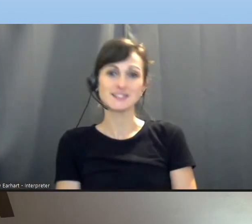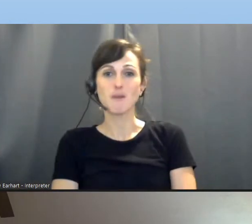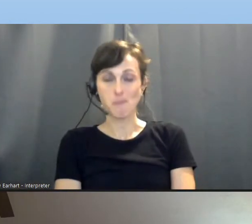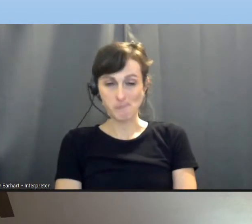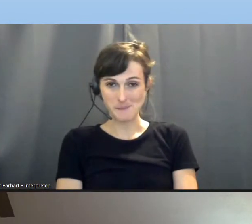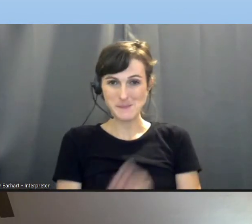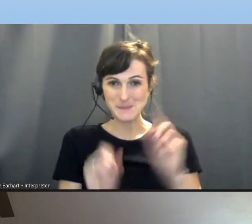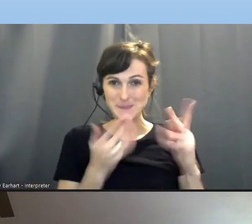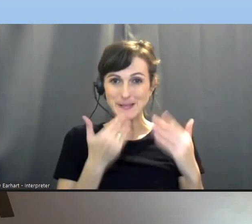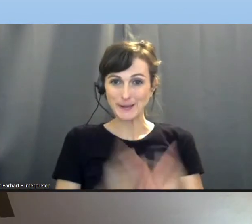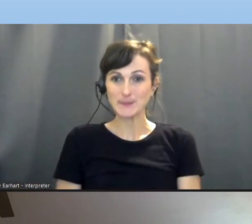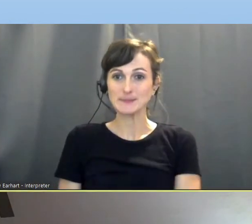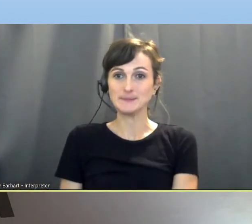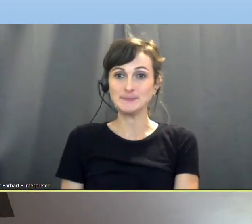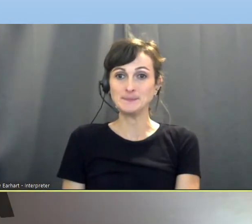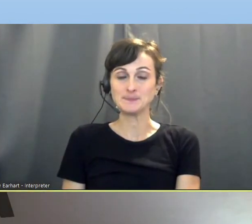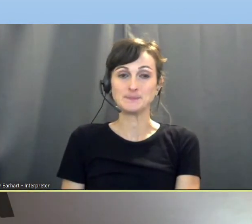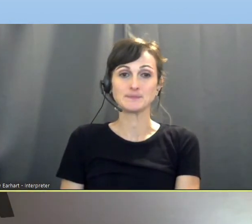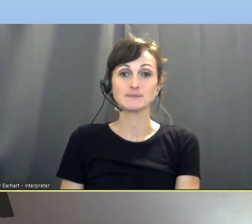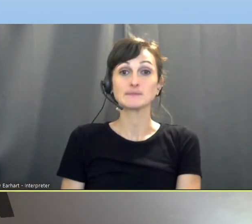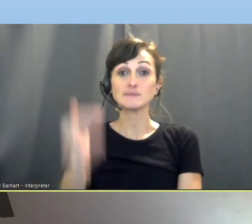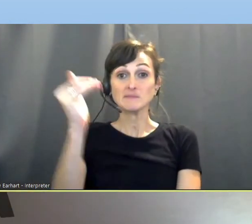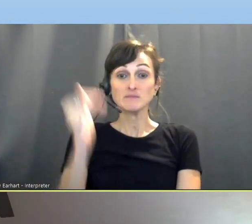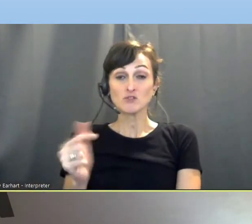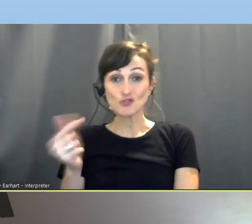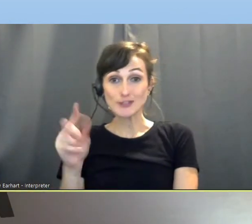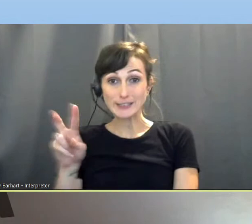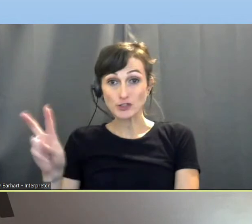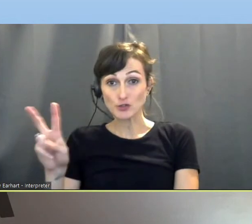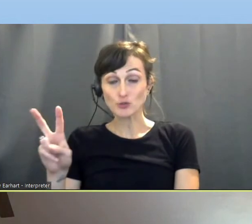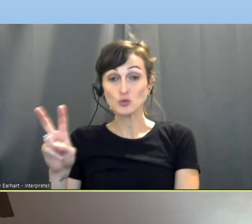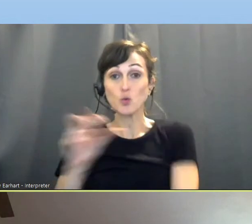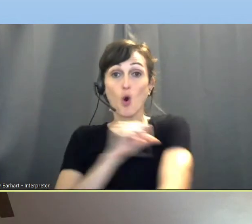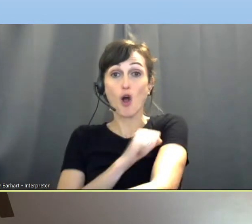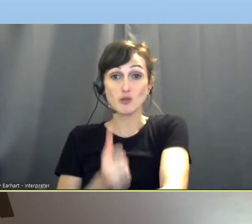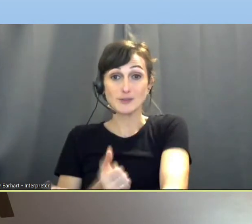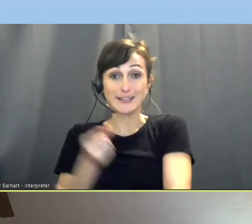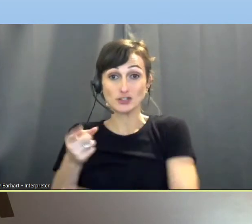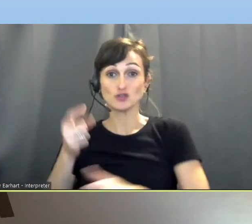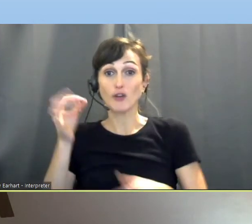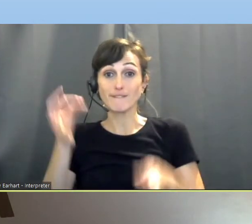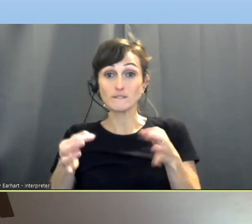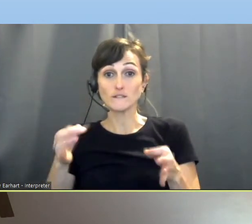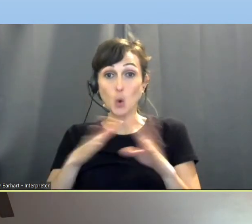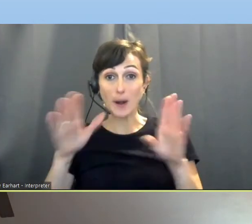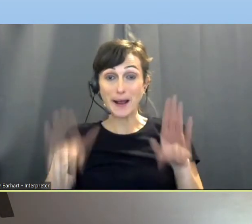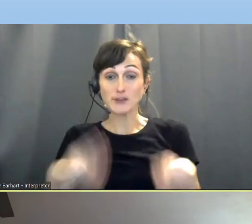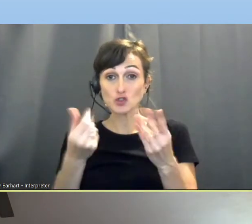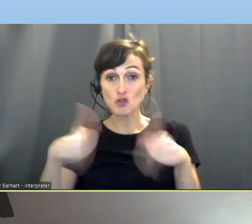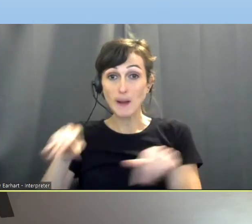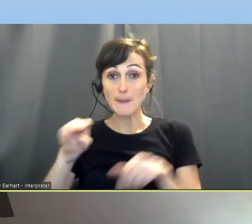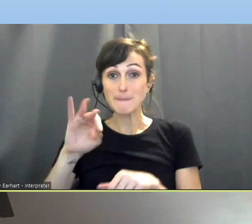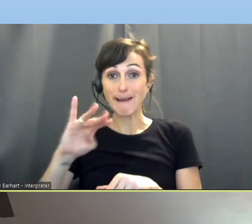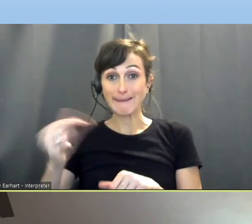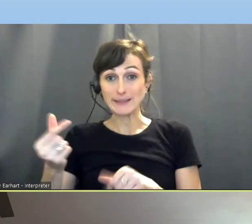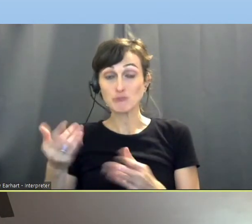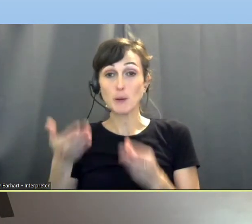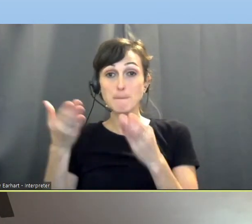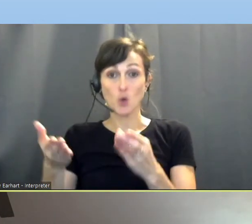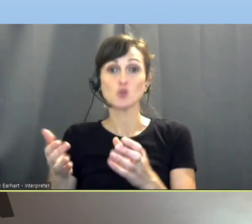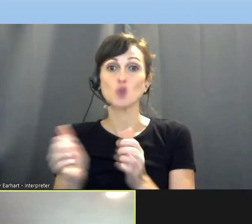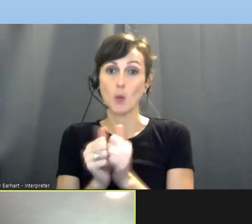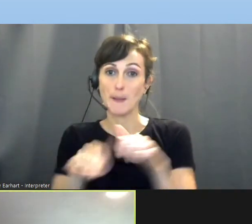you. Item G2, authorization of courthouse ground lighting proposal with Basic IDIQ